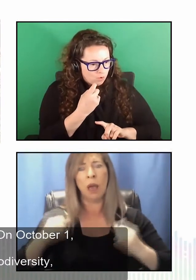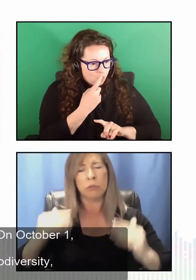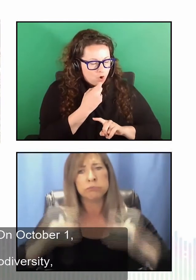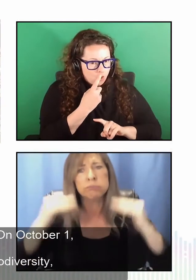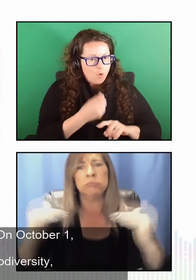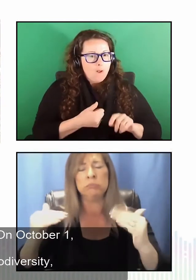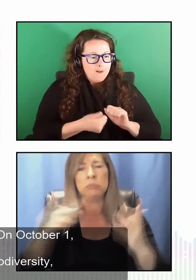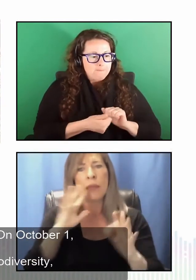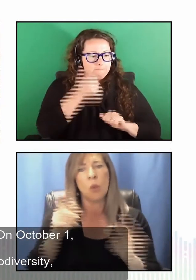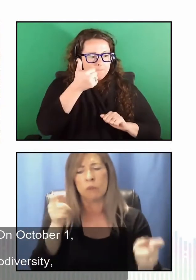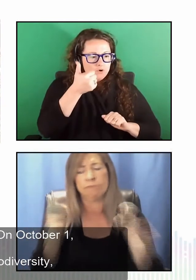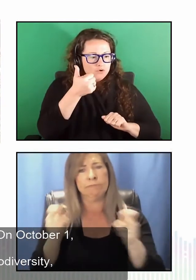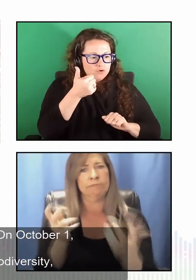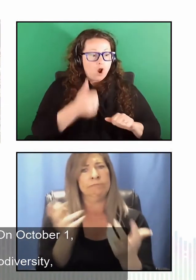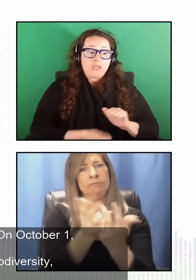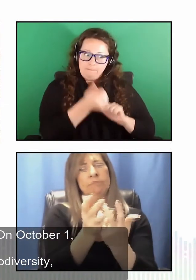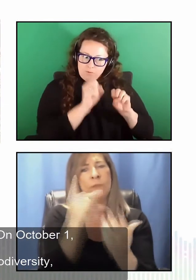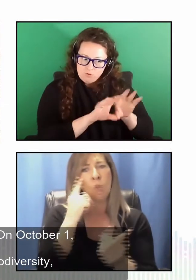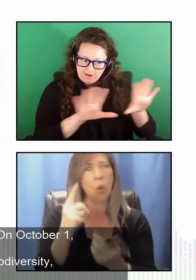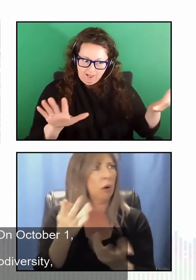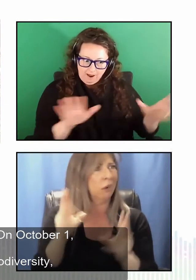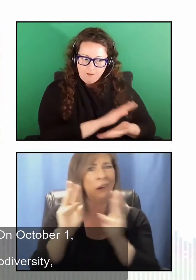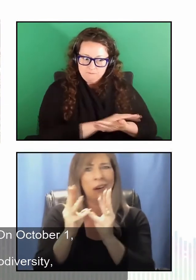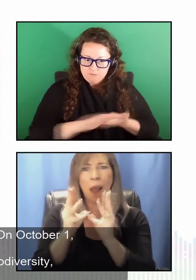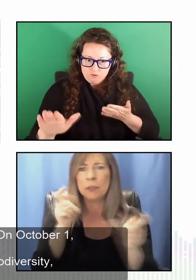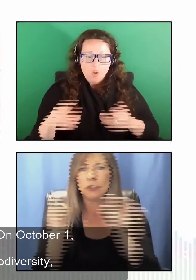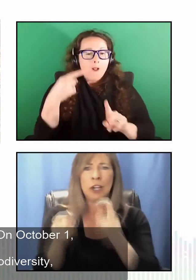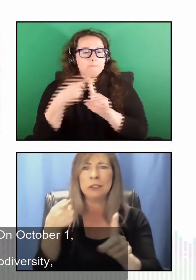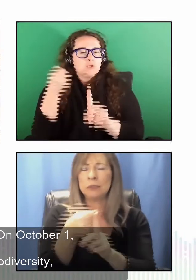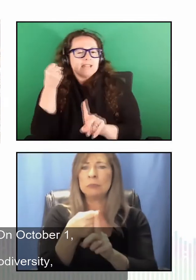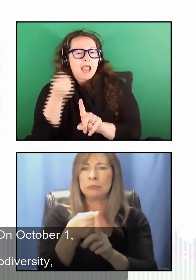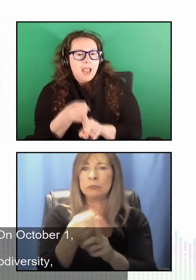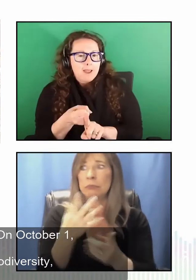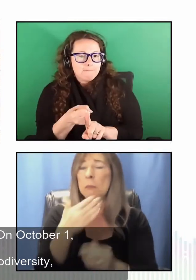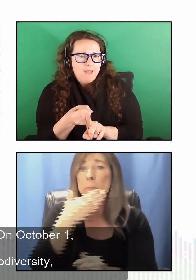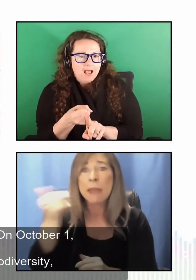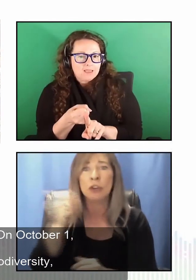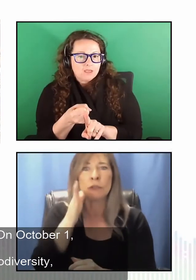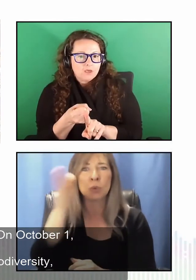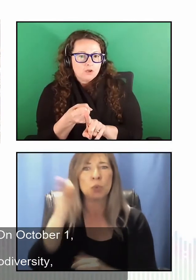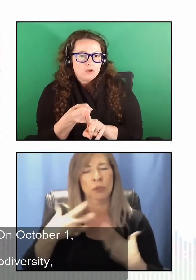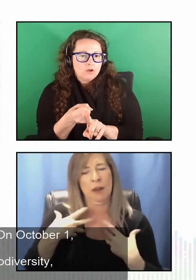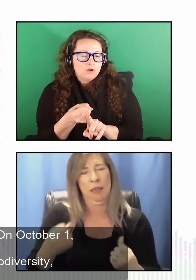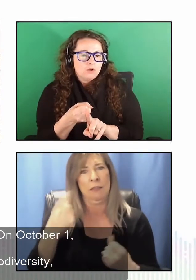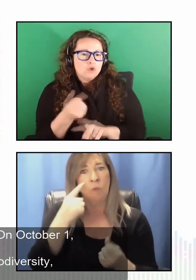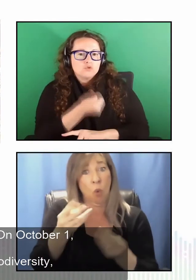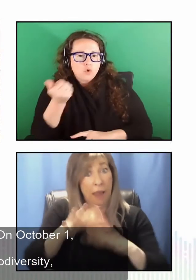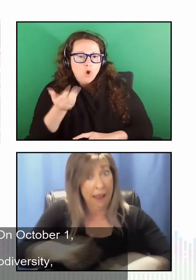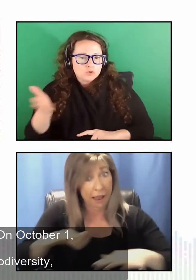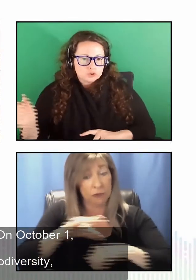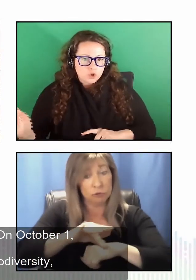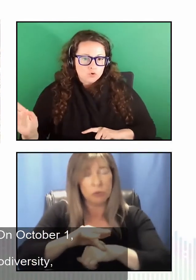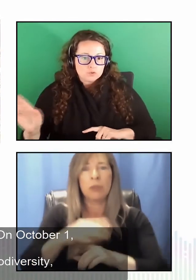change impacts for healthy futures for land and for people. On October 1st,